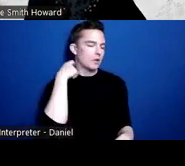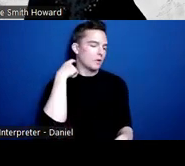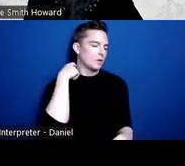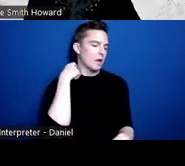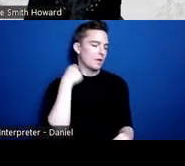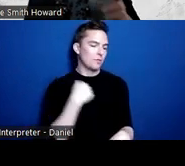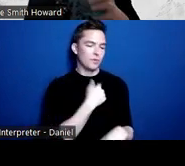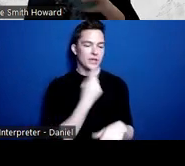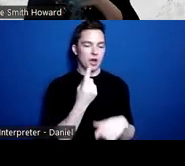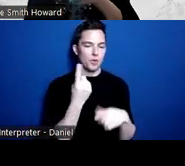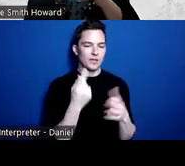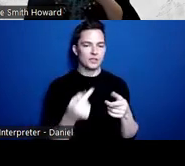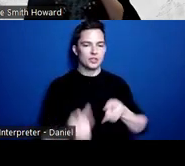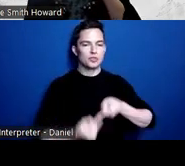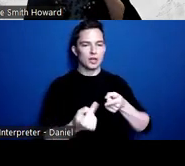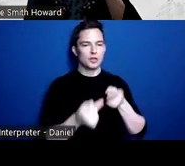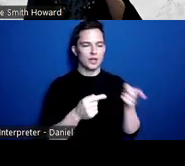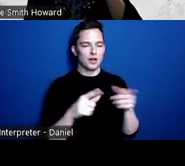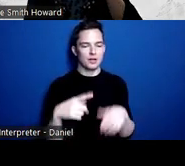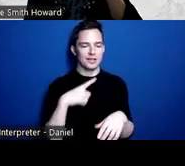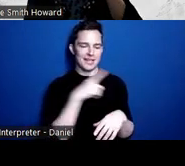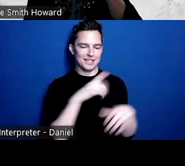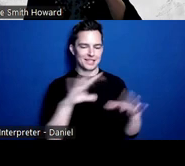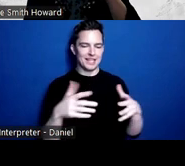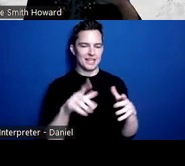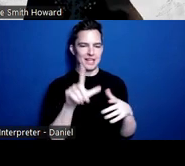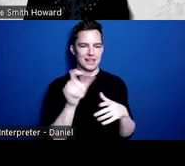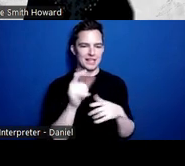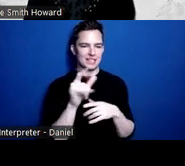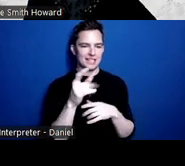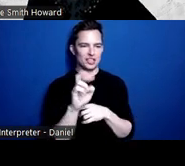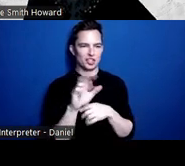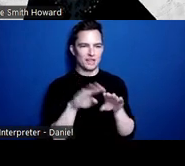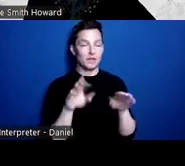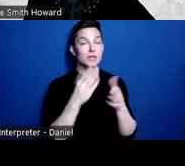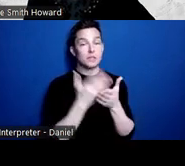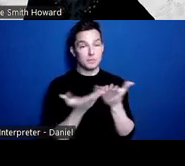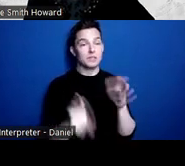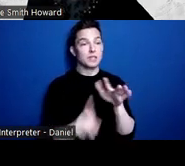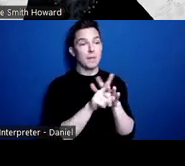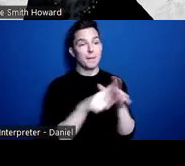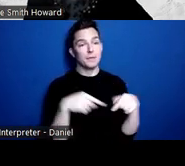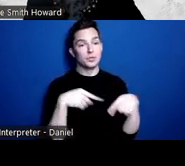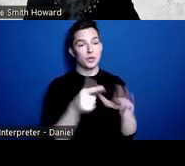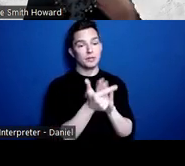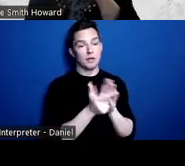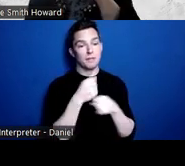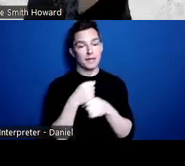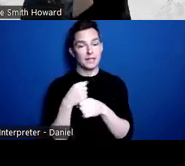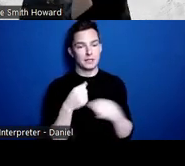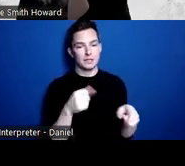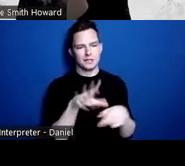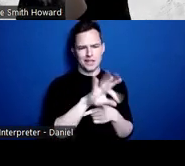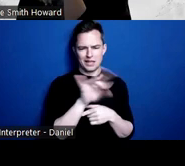We always struggle at the legislature. I think we have certain things that come up in the legislature, say is this